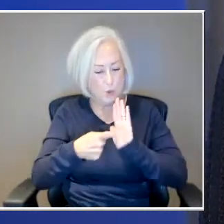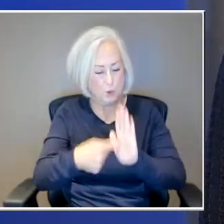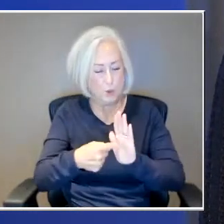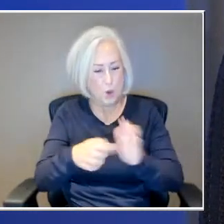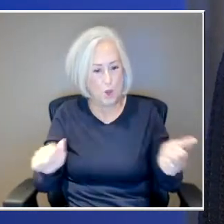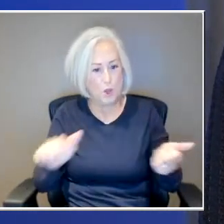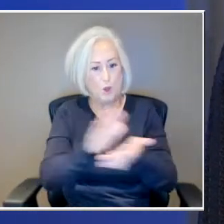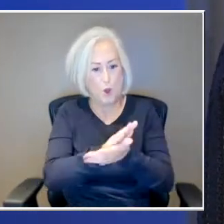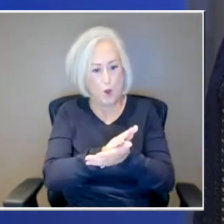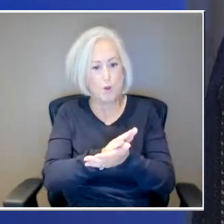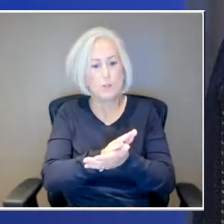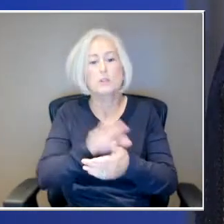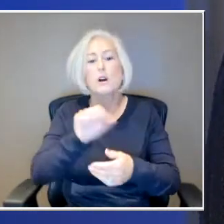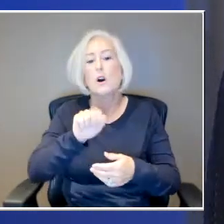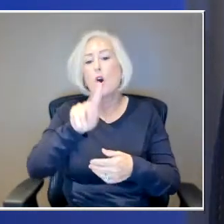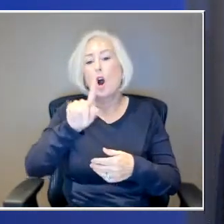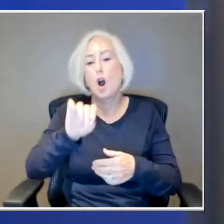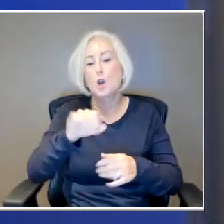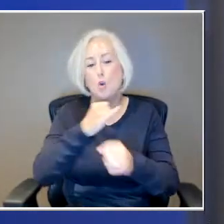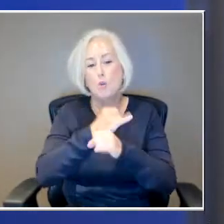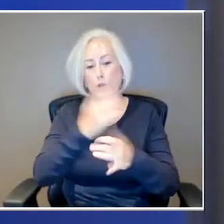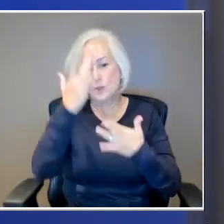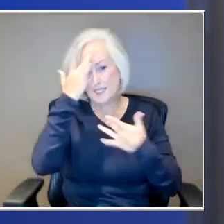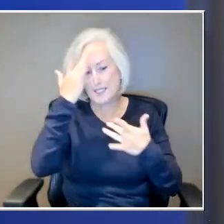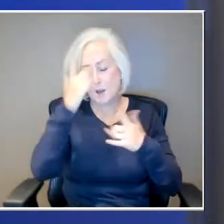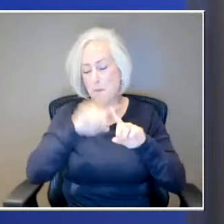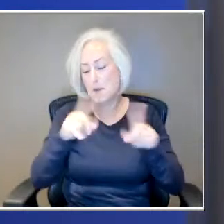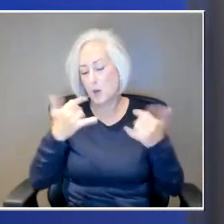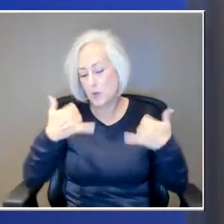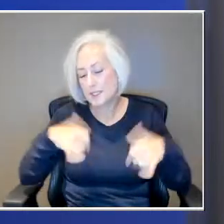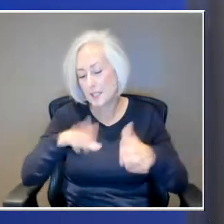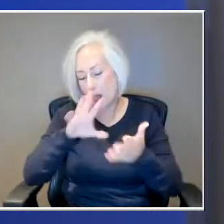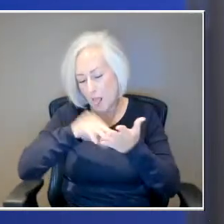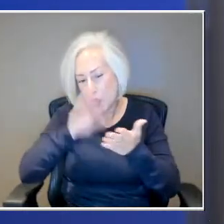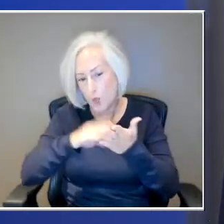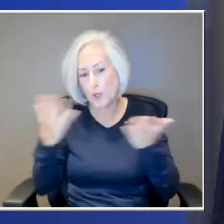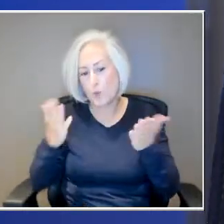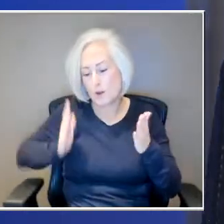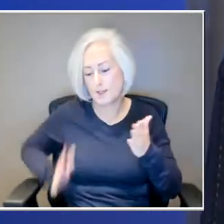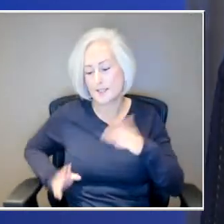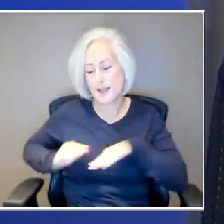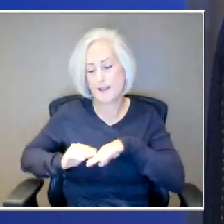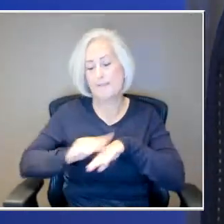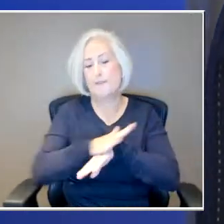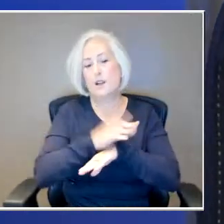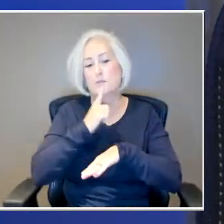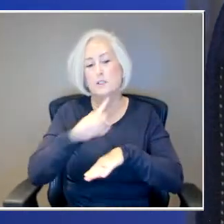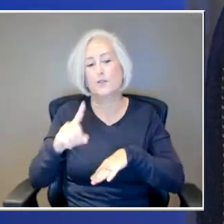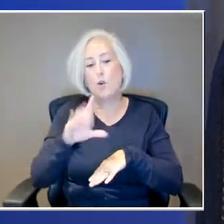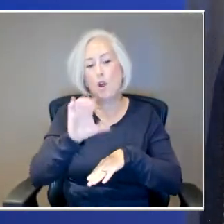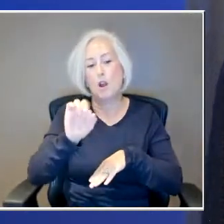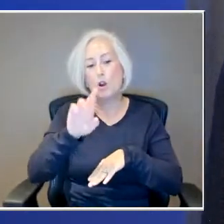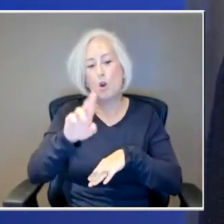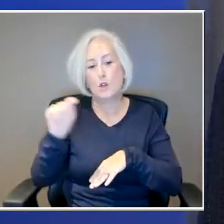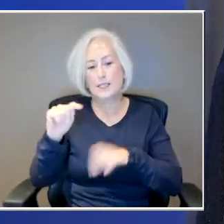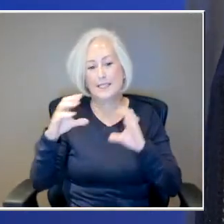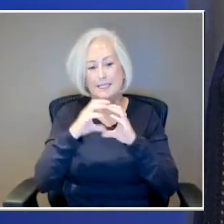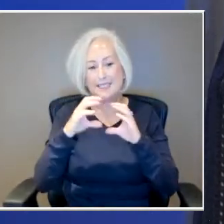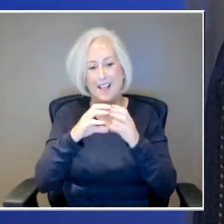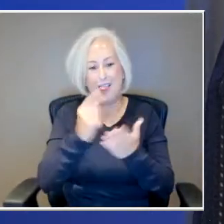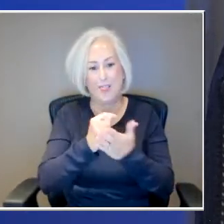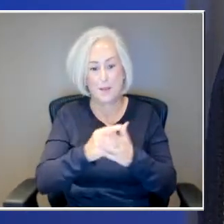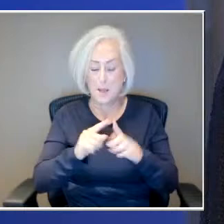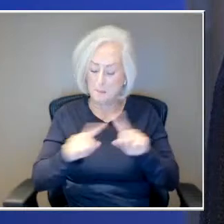disorders. We are still learning about the long-term side effects related to CAR T cell therapies. However, like I said, we have clinical trials here